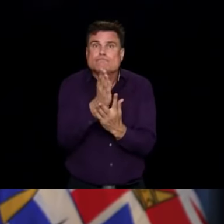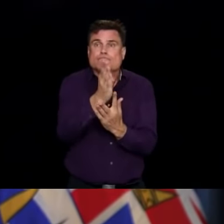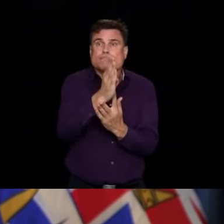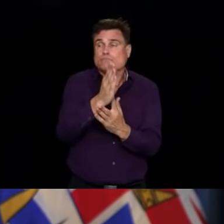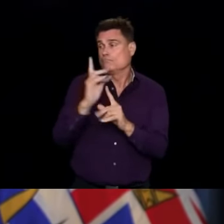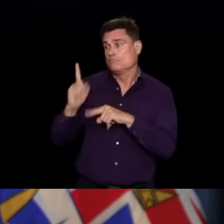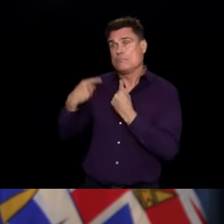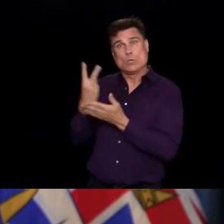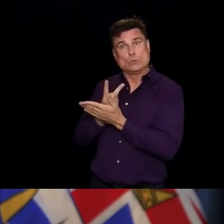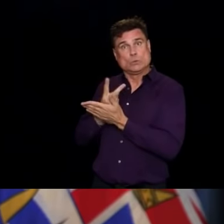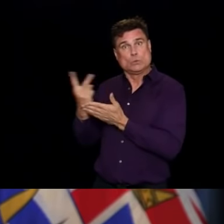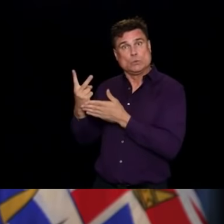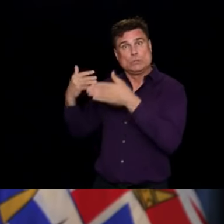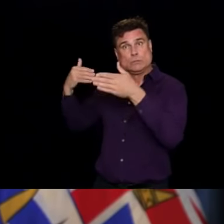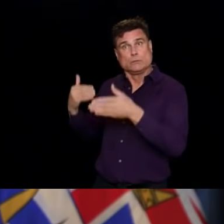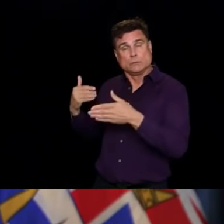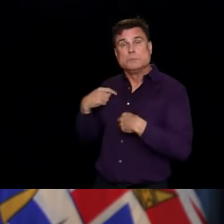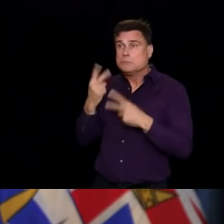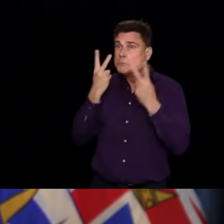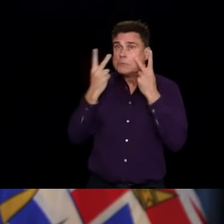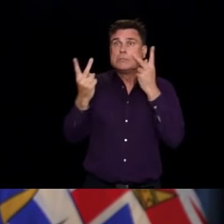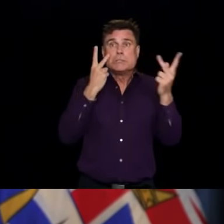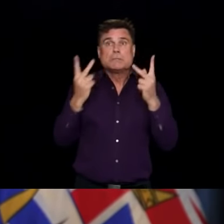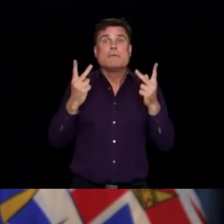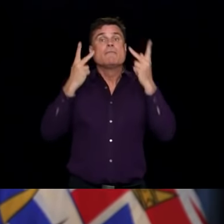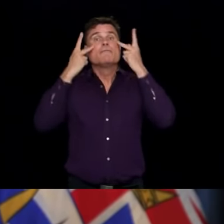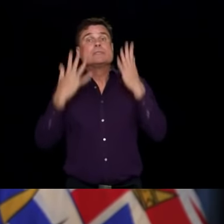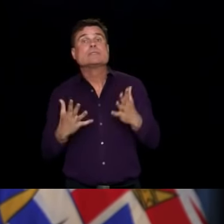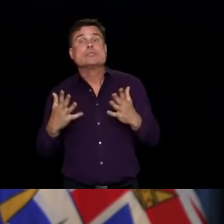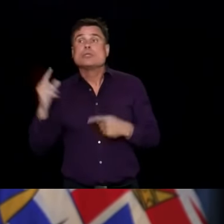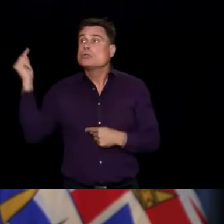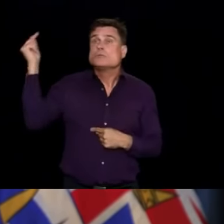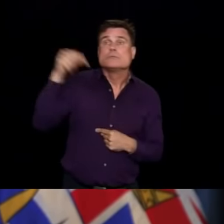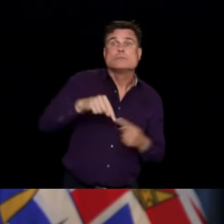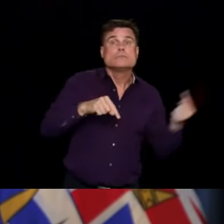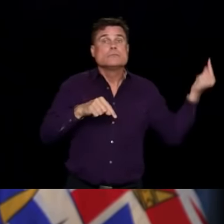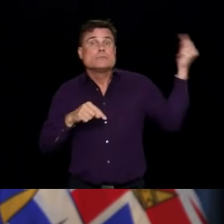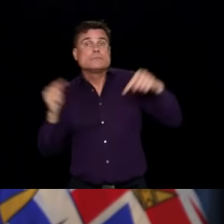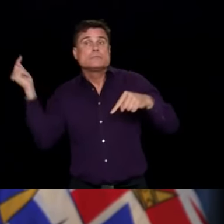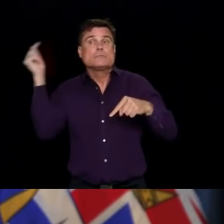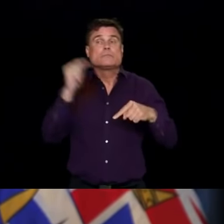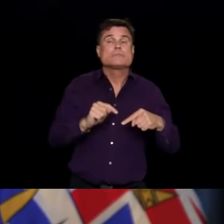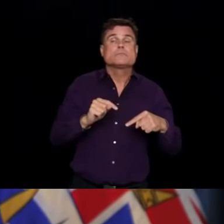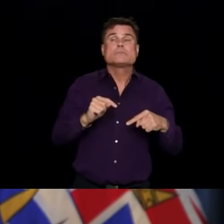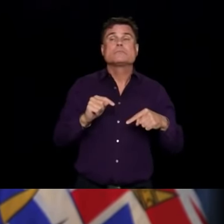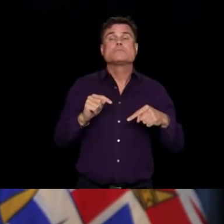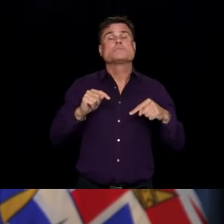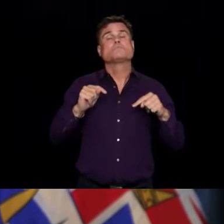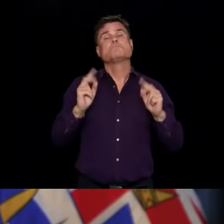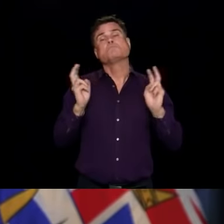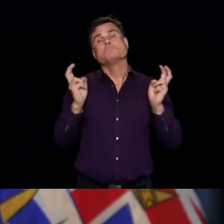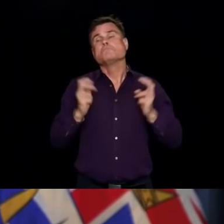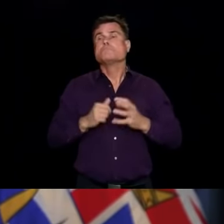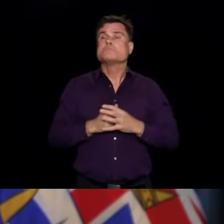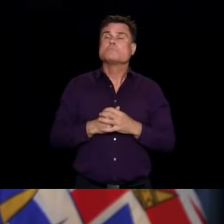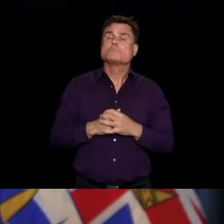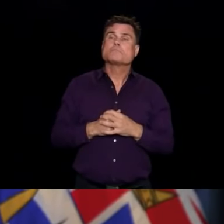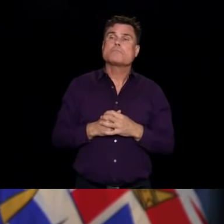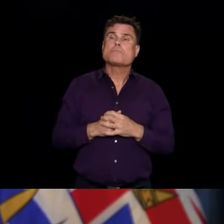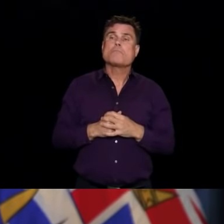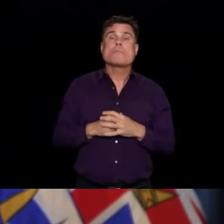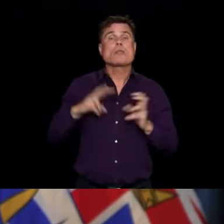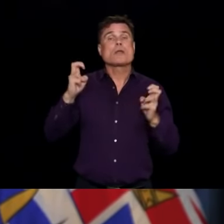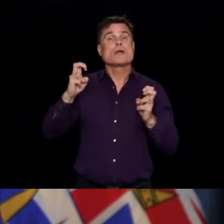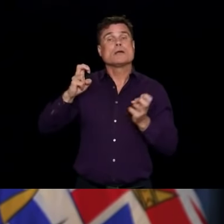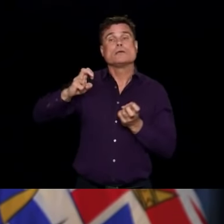last couple of weeks, many businesses who rely on visitors and tourism have retooled and put together safety